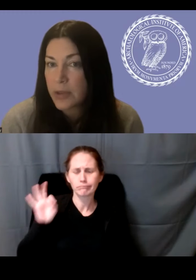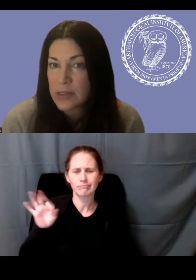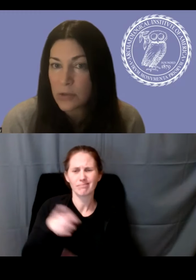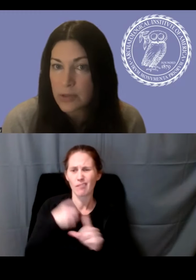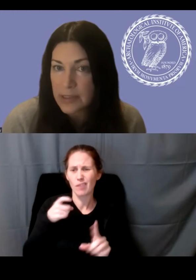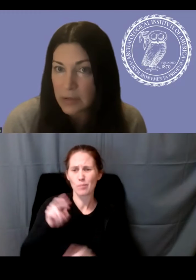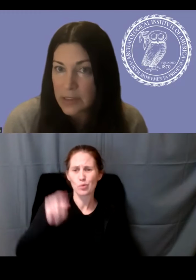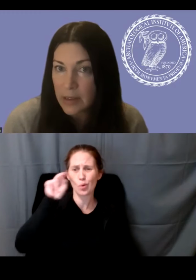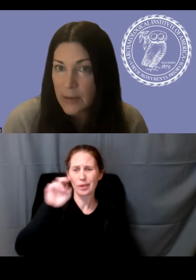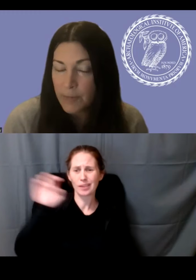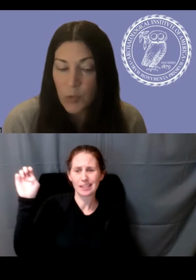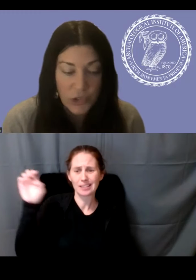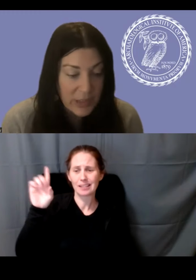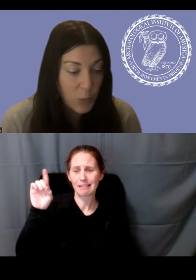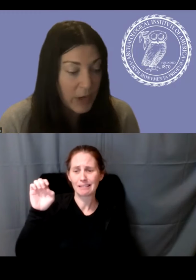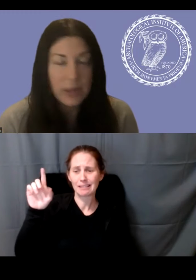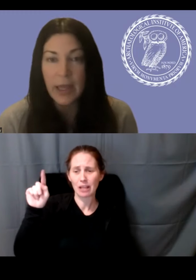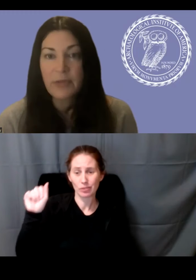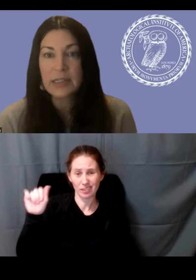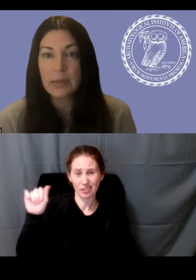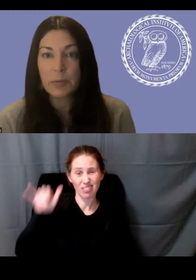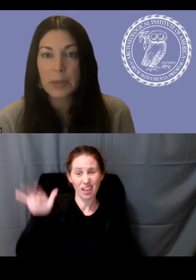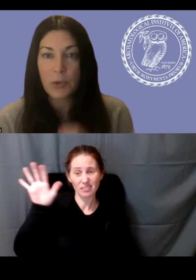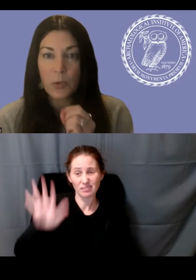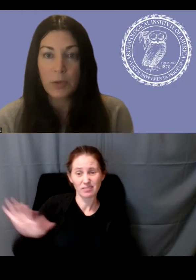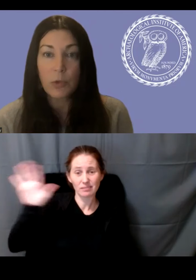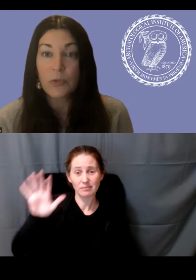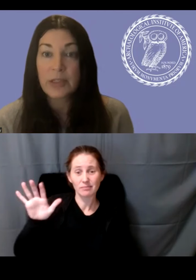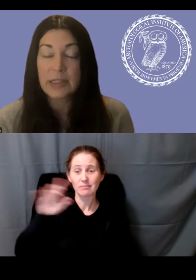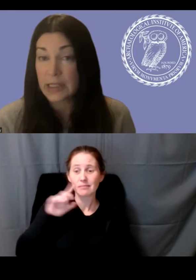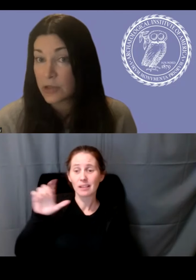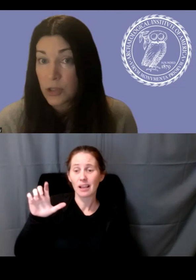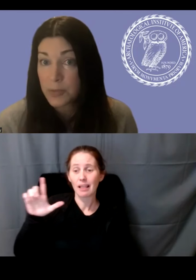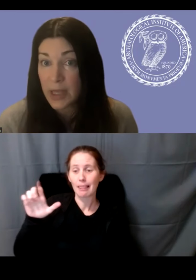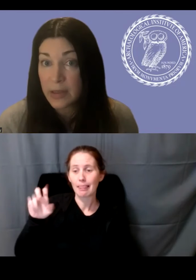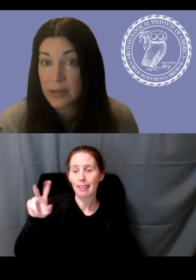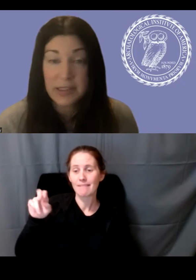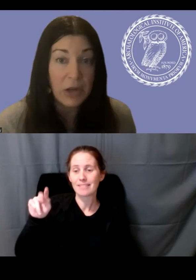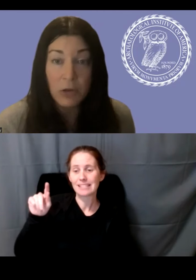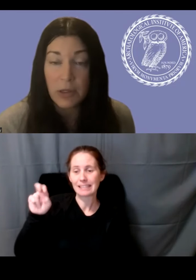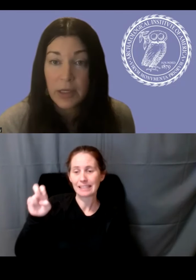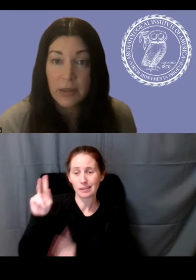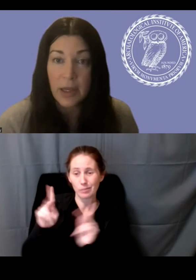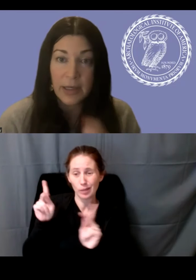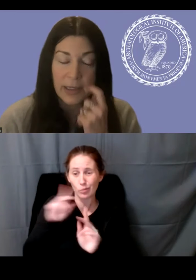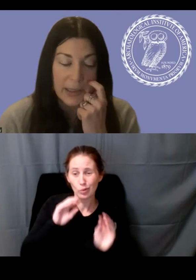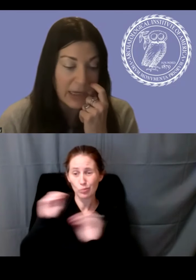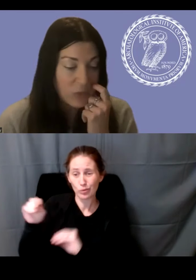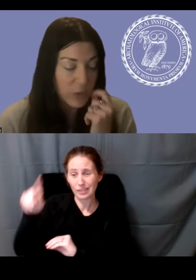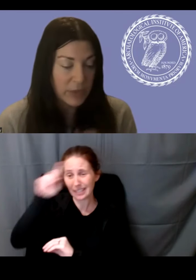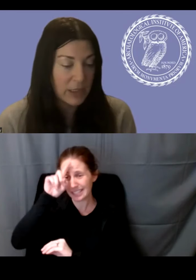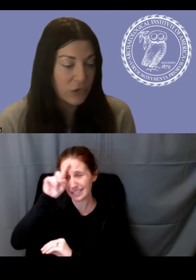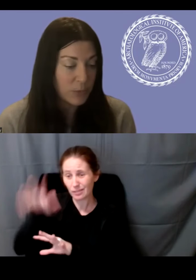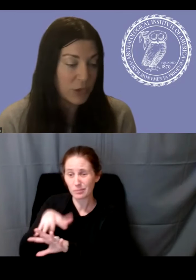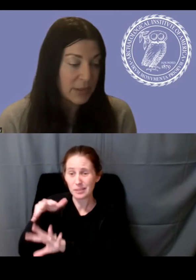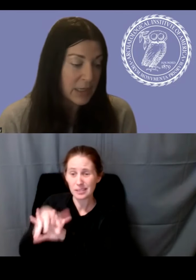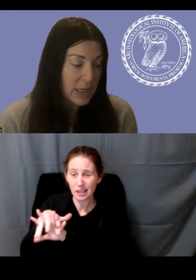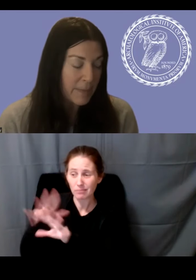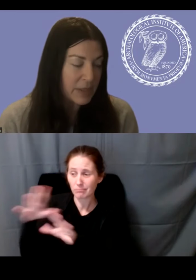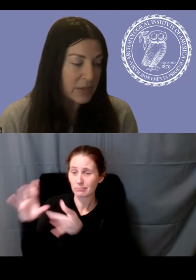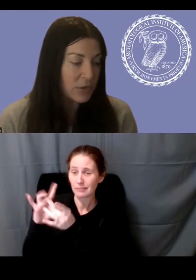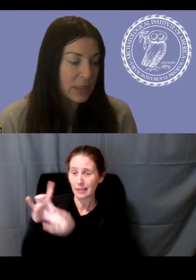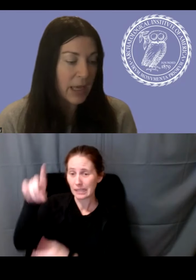the northeastern delta, which is where Levantine people would move into Egypt and settle and connect with the